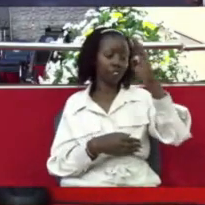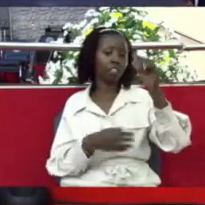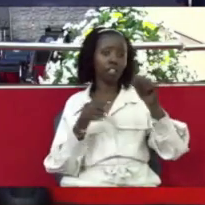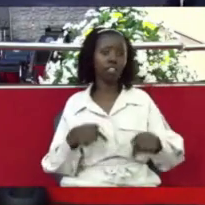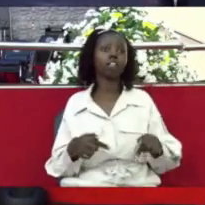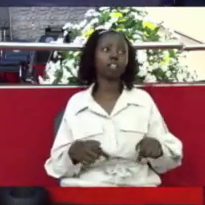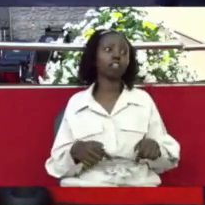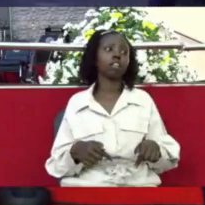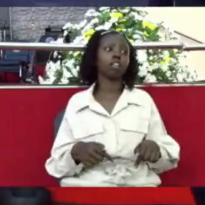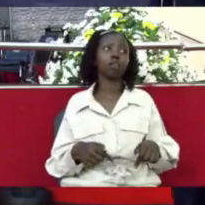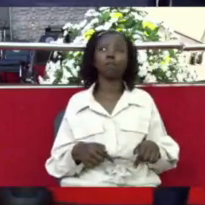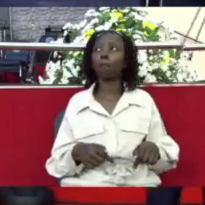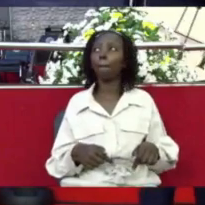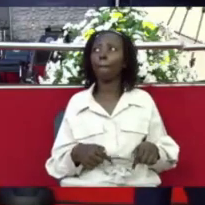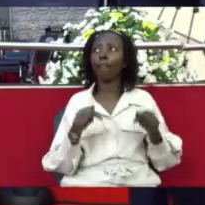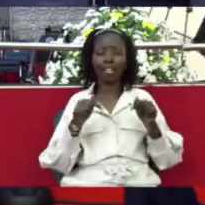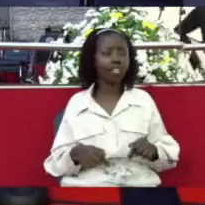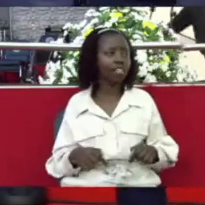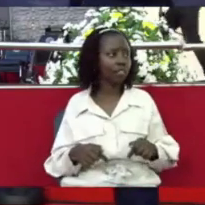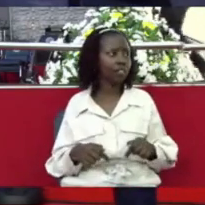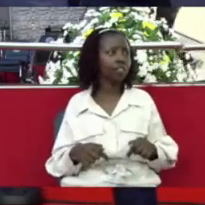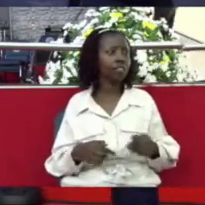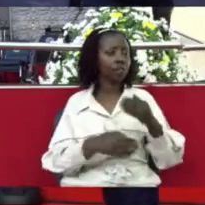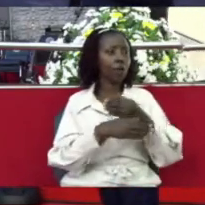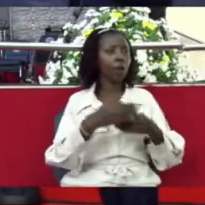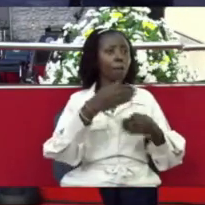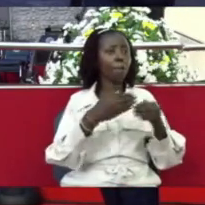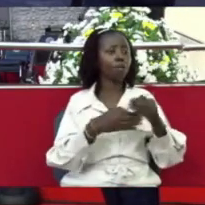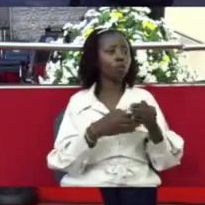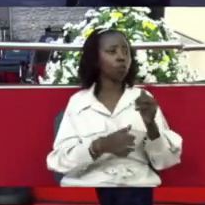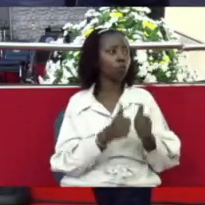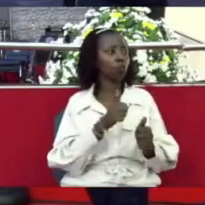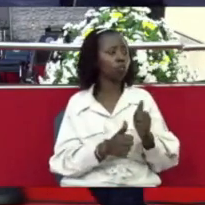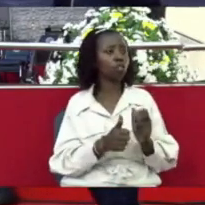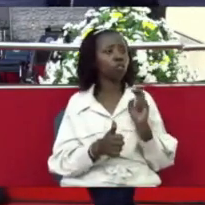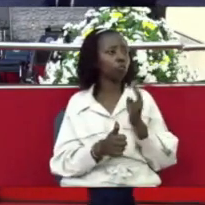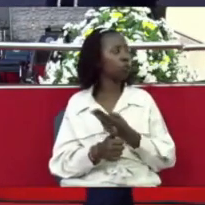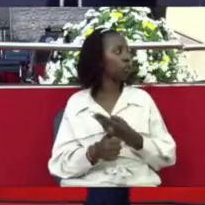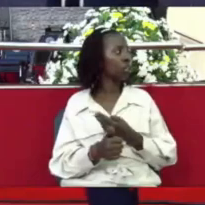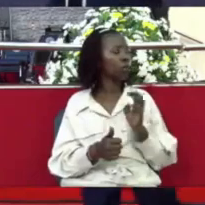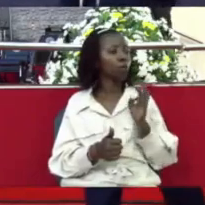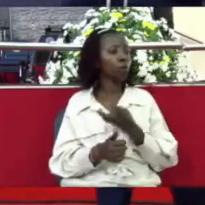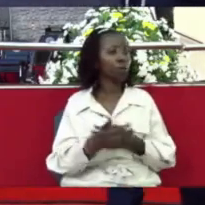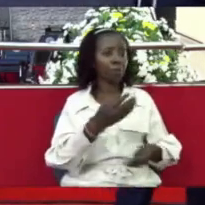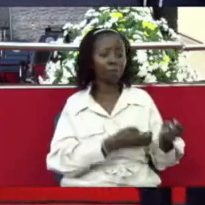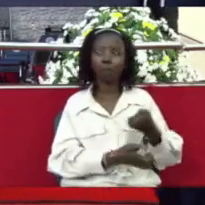And this brick goes to support the school and the other buildings that are getting ready to be